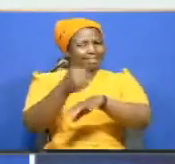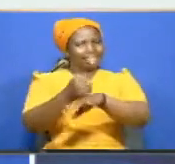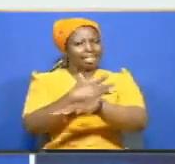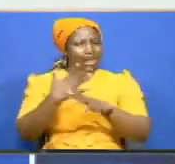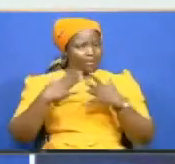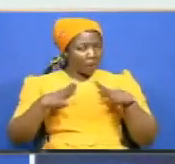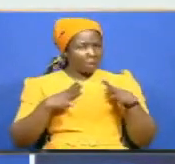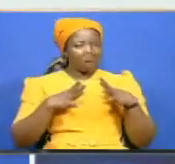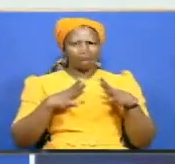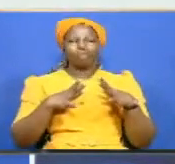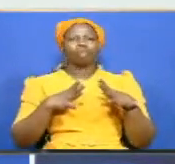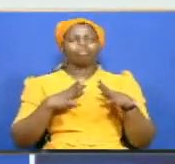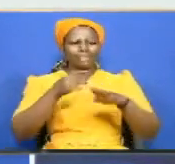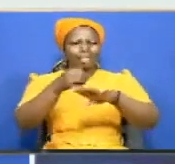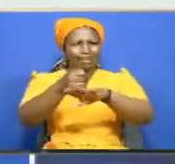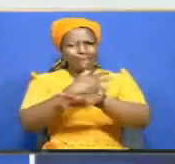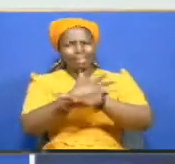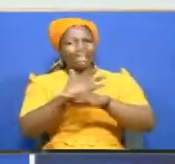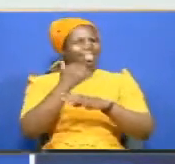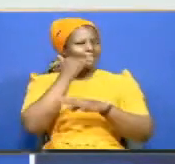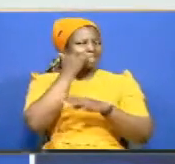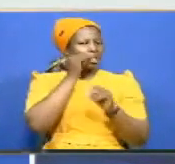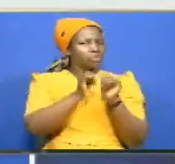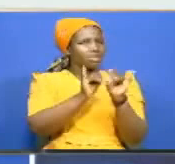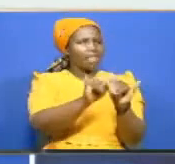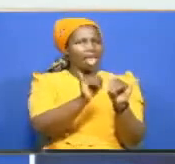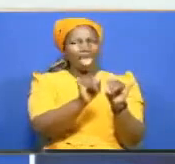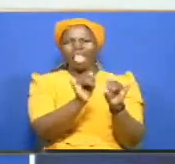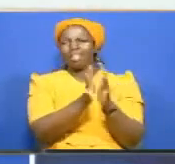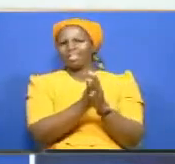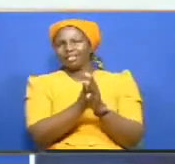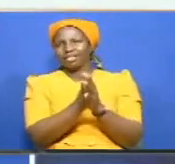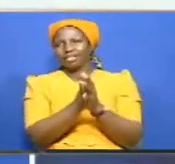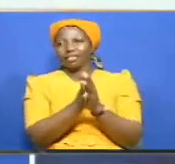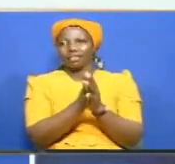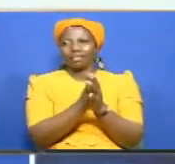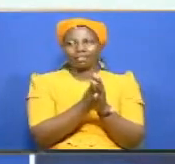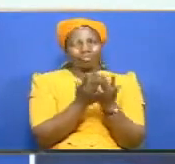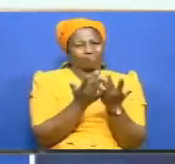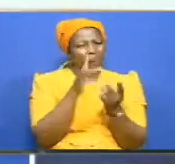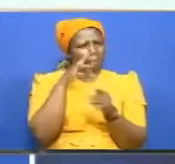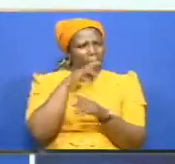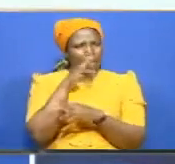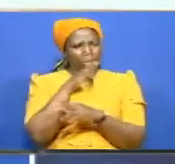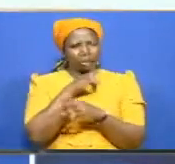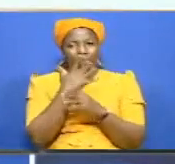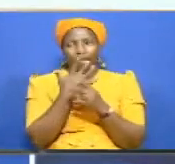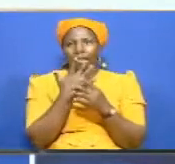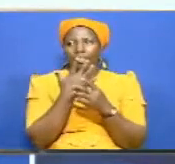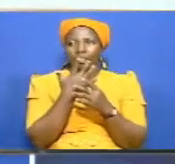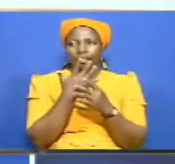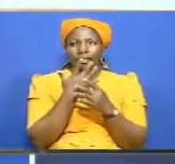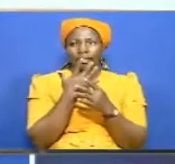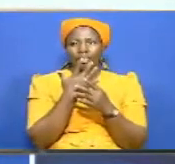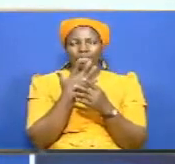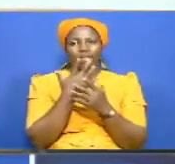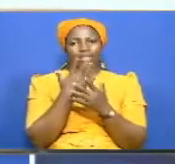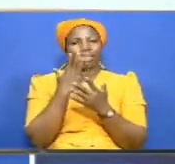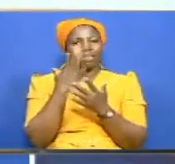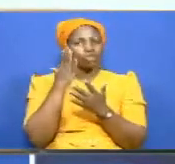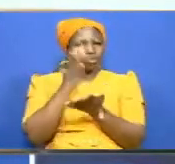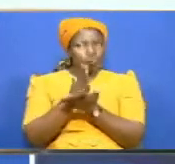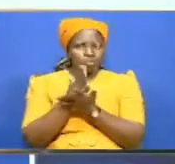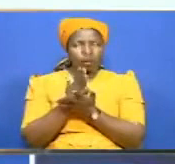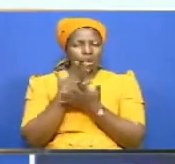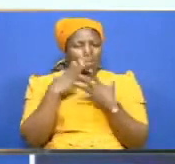cancer is like a chronic disease, and patients are prone to a severe form of COVID-19, and the more reason